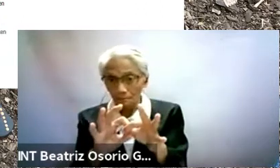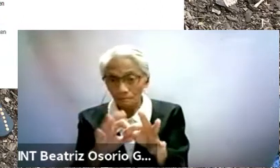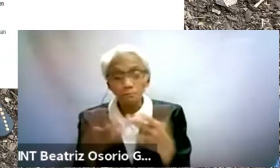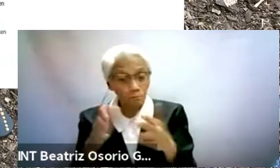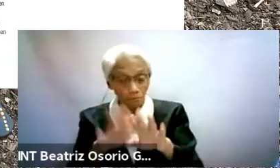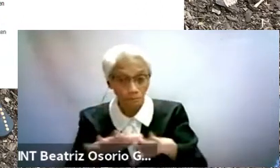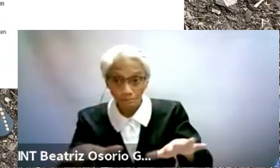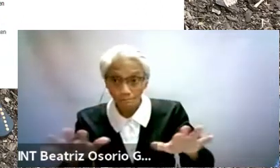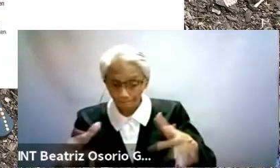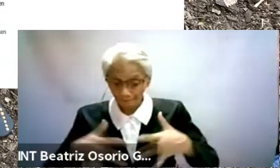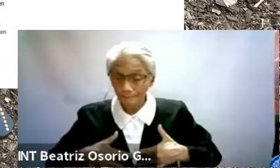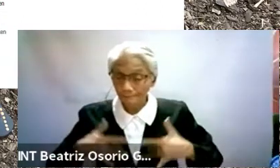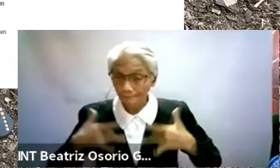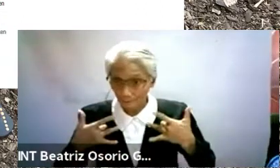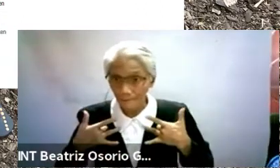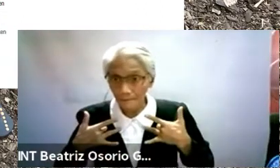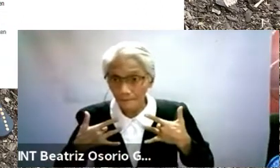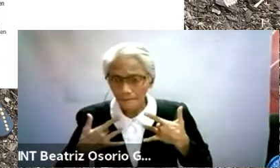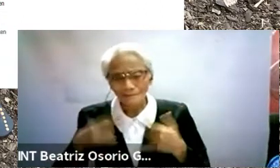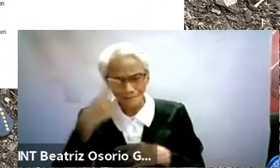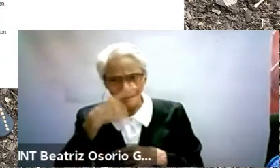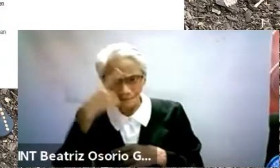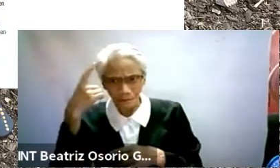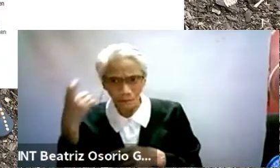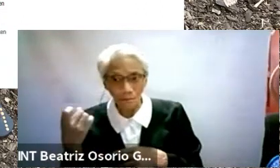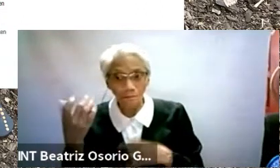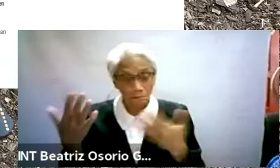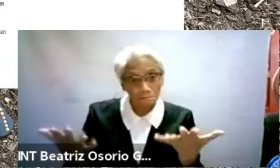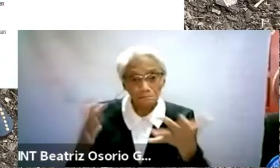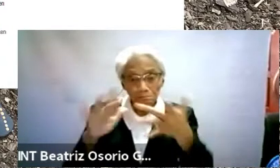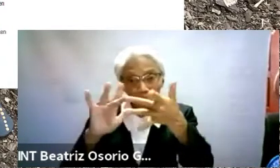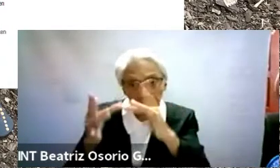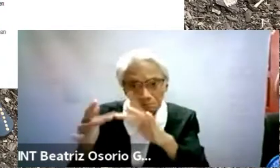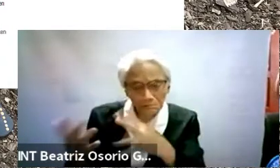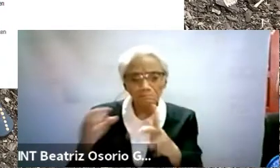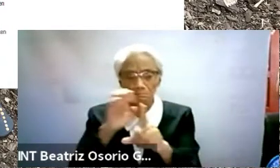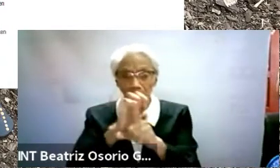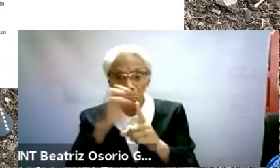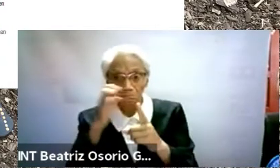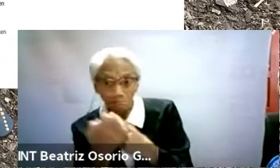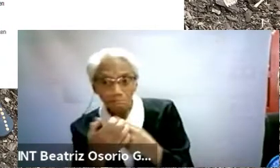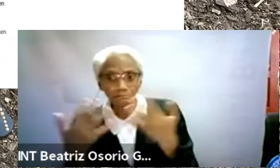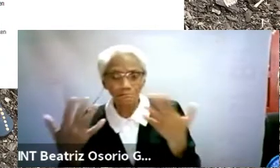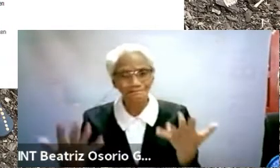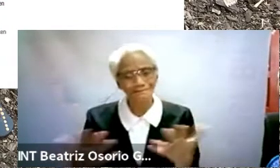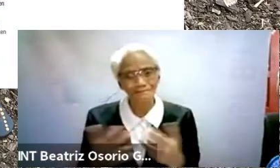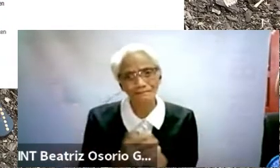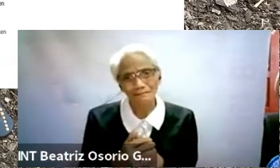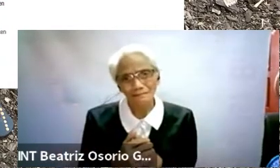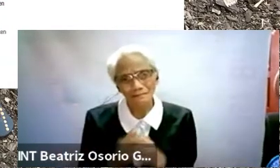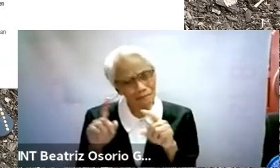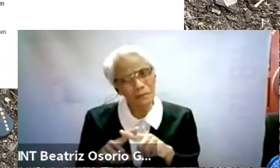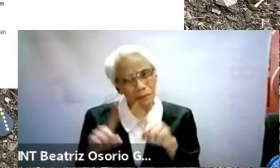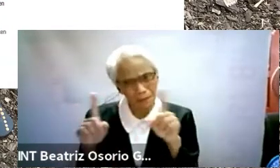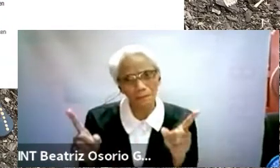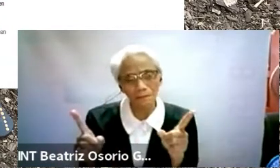children's life in a digital world, because the internet, because the digital environment is so cross-cutting. But some